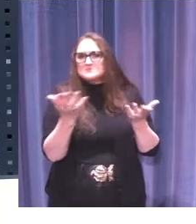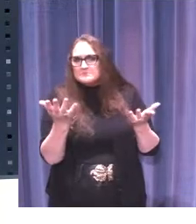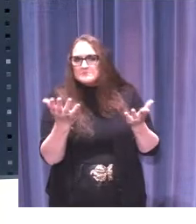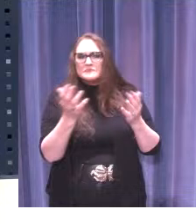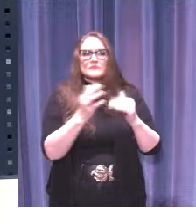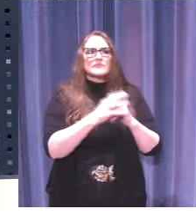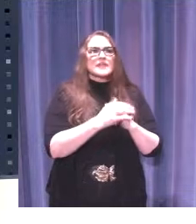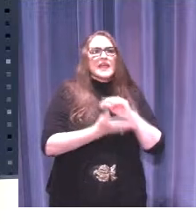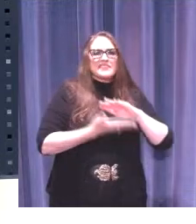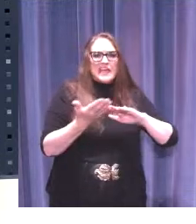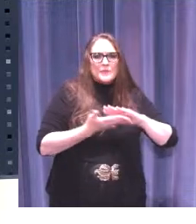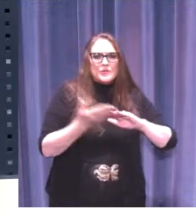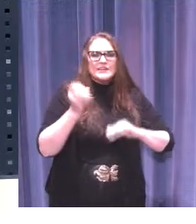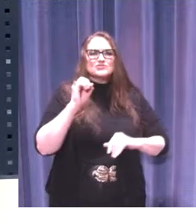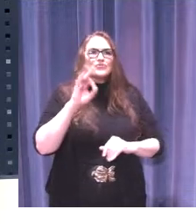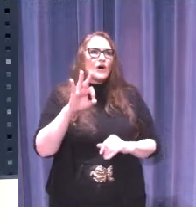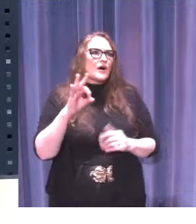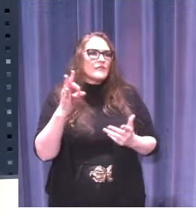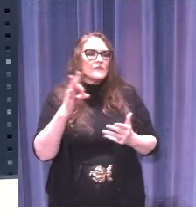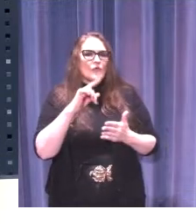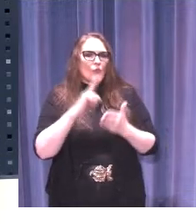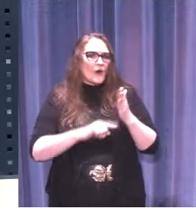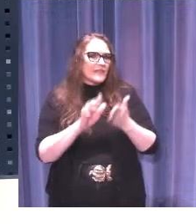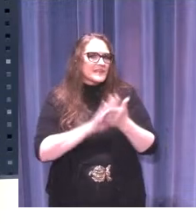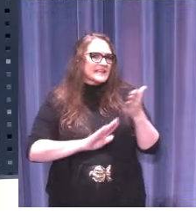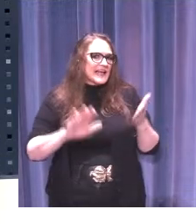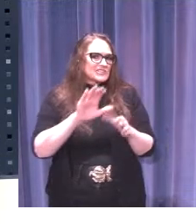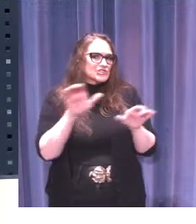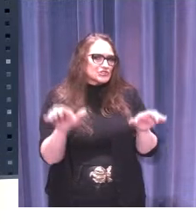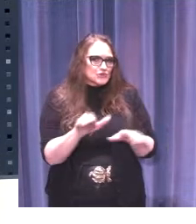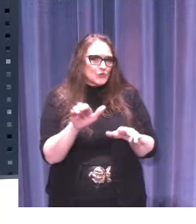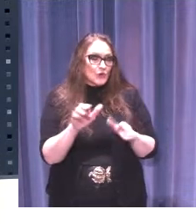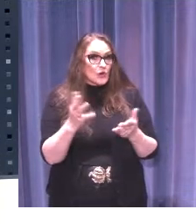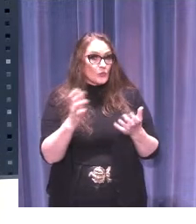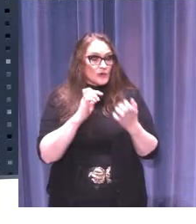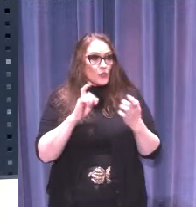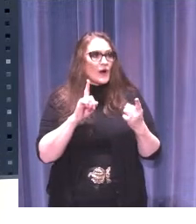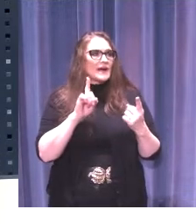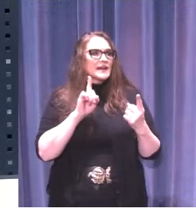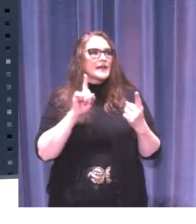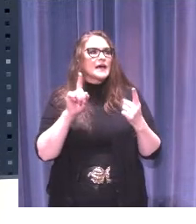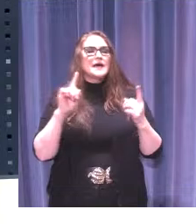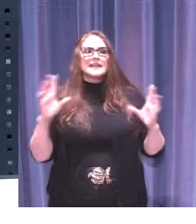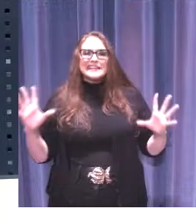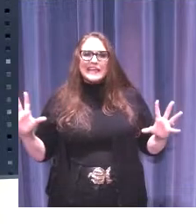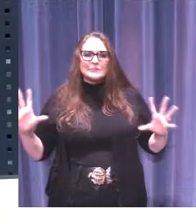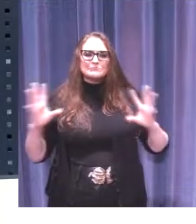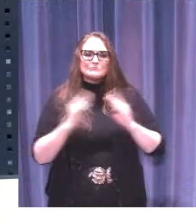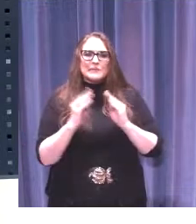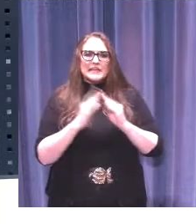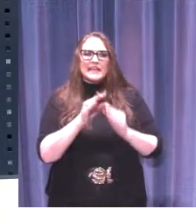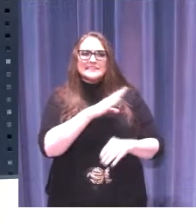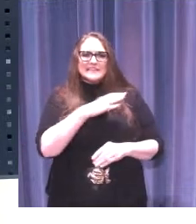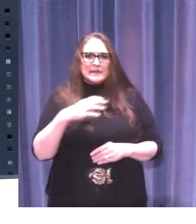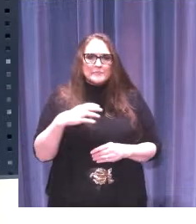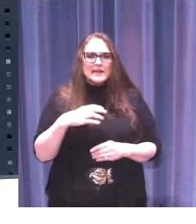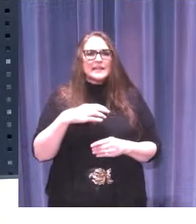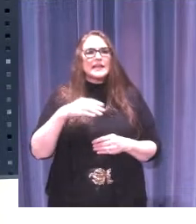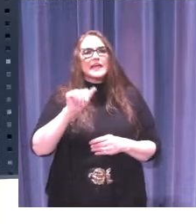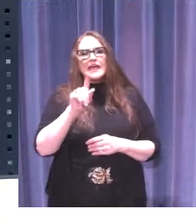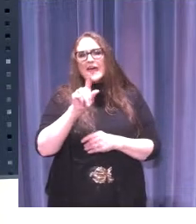the operations of what the college is doing. We want to meet as a committee, administration, and board so we